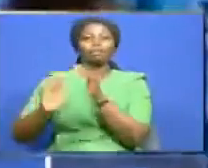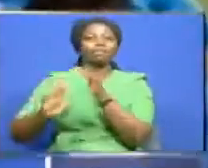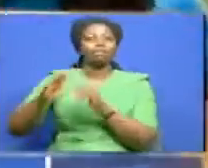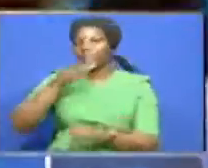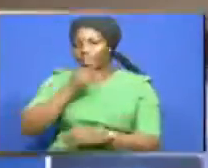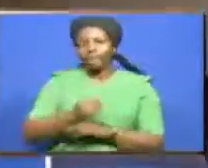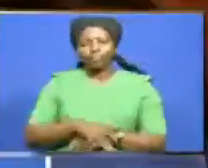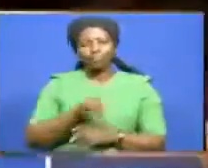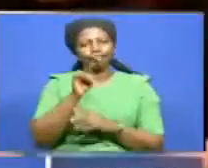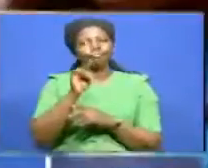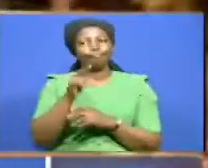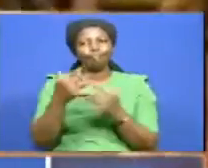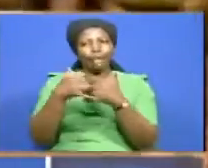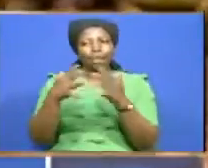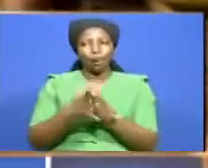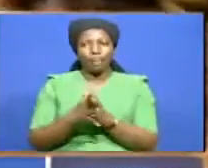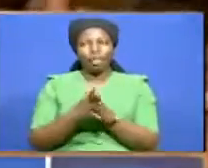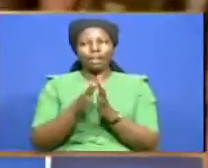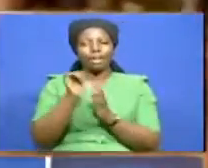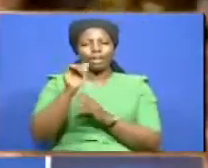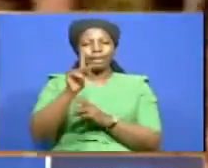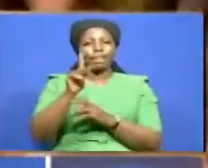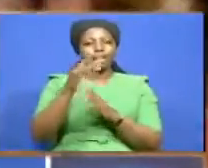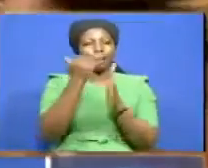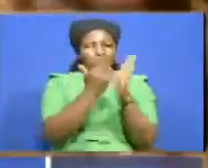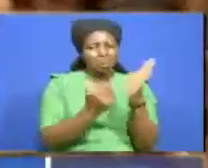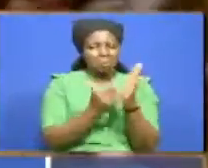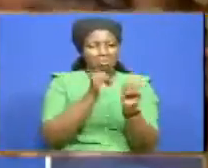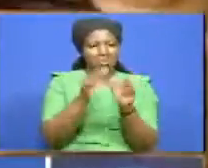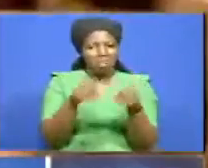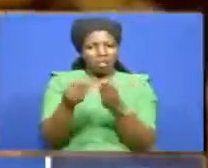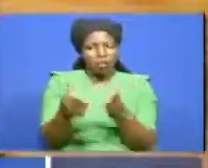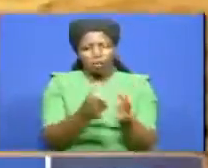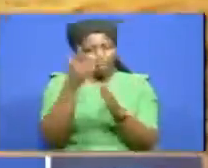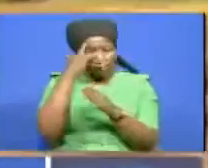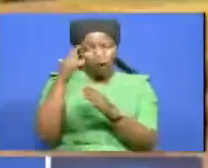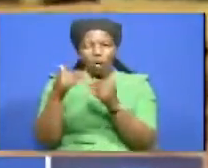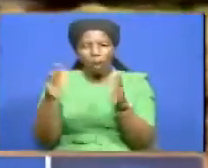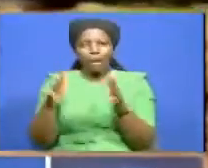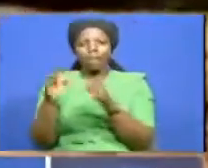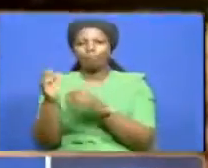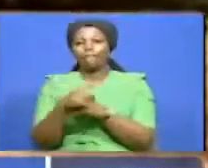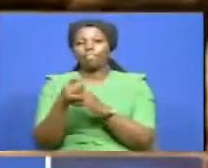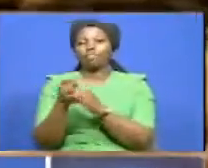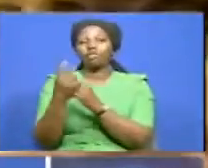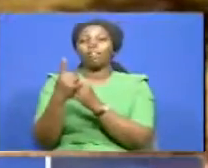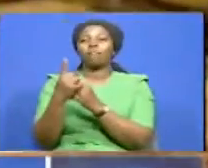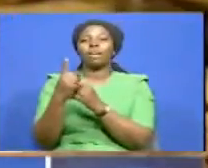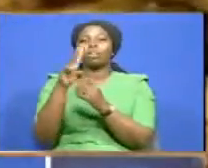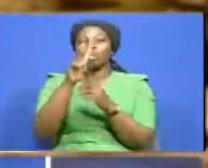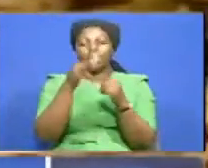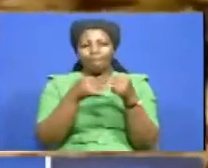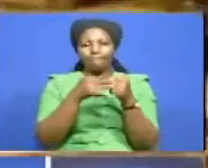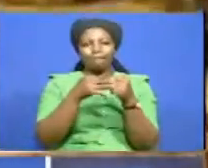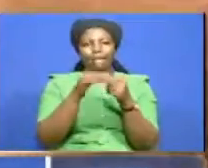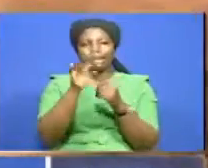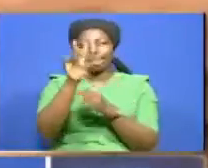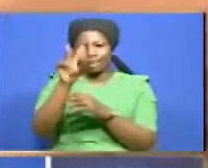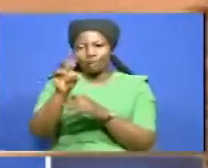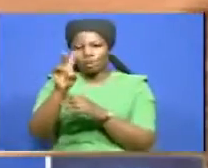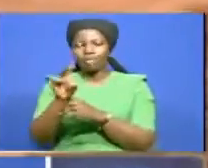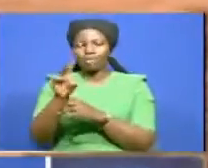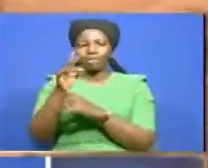Kenya calendar, which will pave way for AK cross-country season opener on November 28, 2020 in Machakos County.